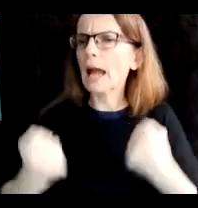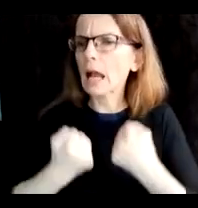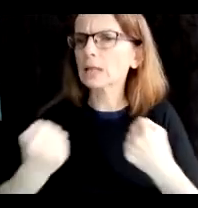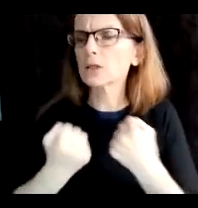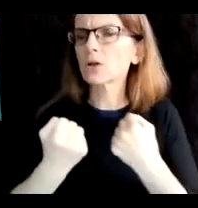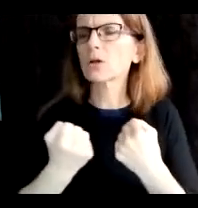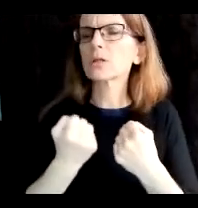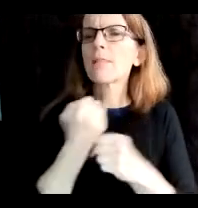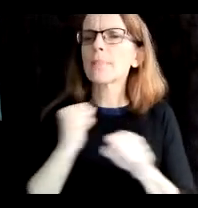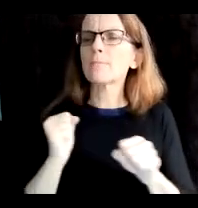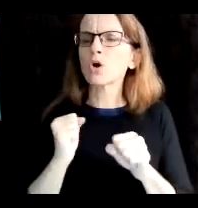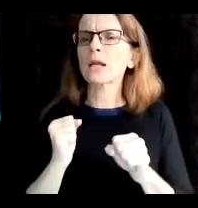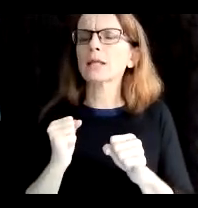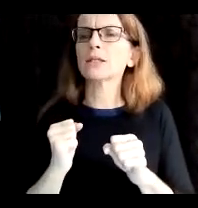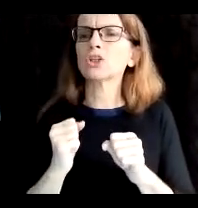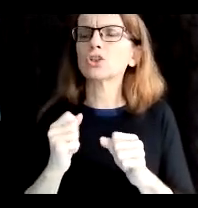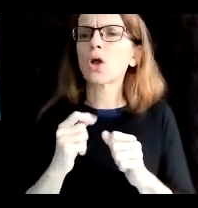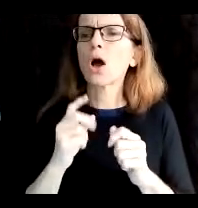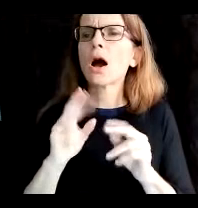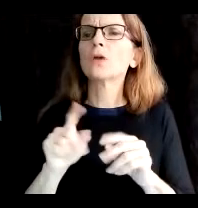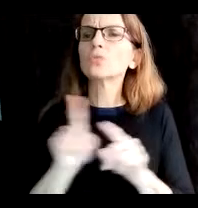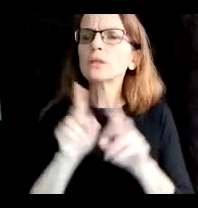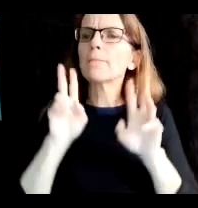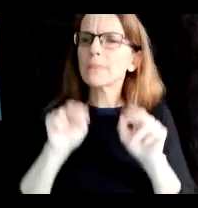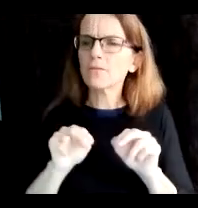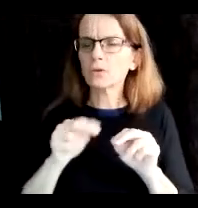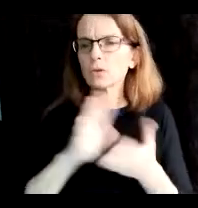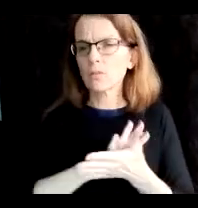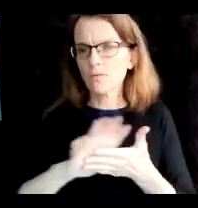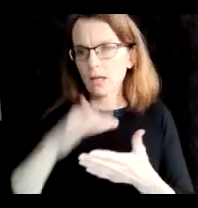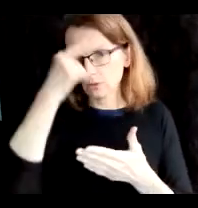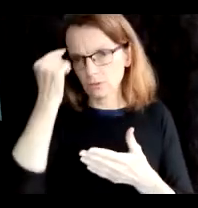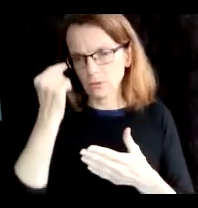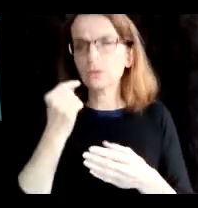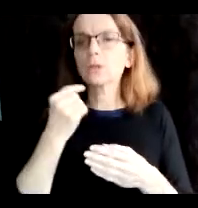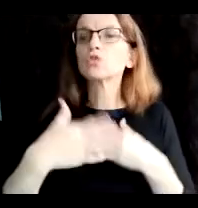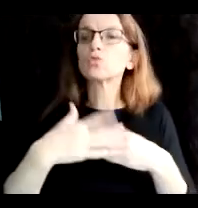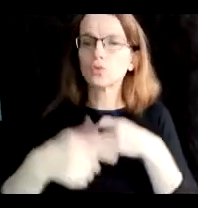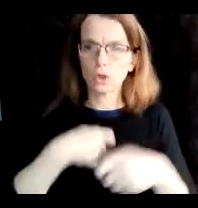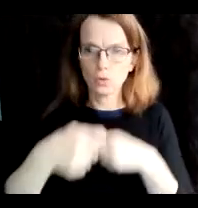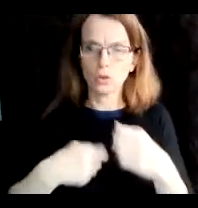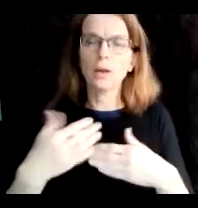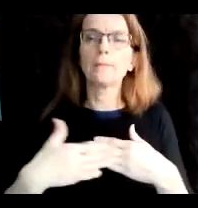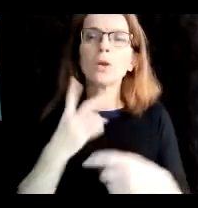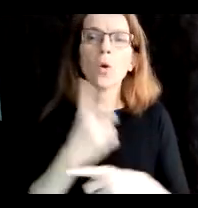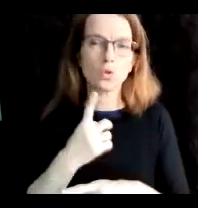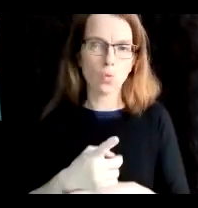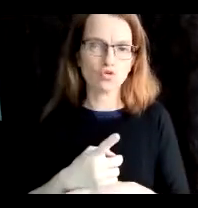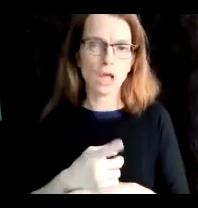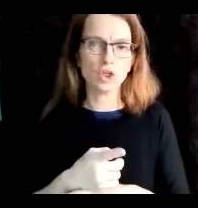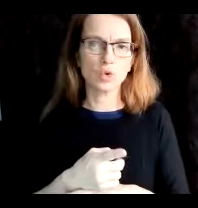people to take part in the decisions making. And it's mostly, or used to be, education for democratic citizenship as it